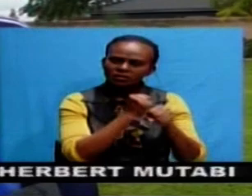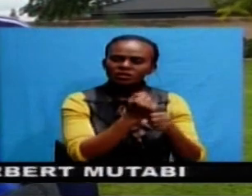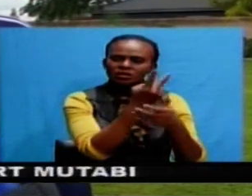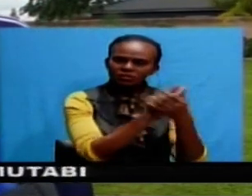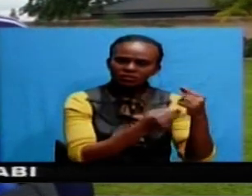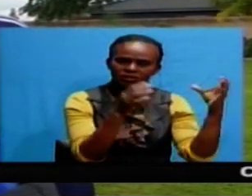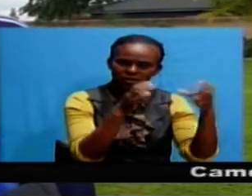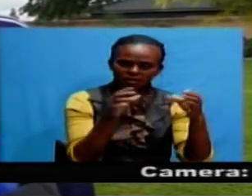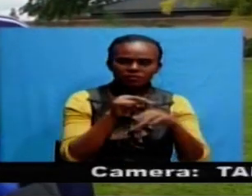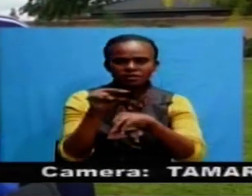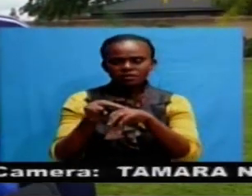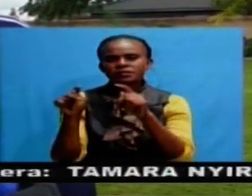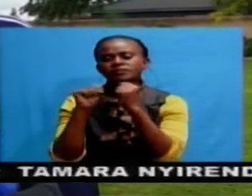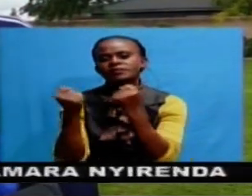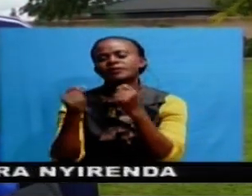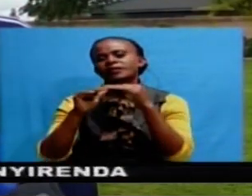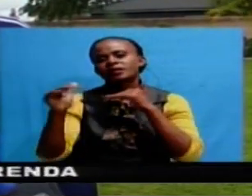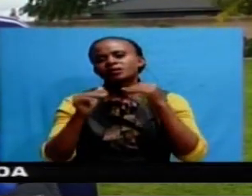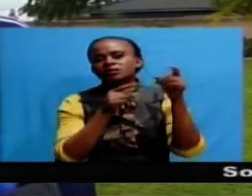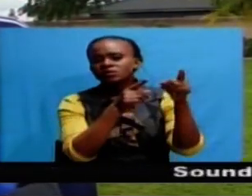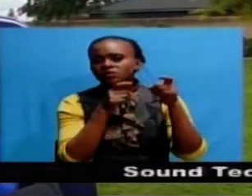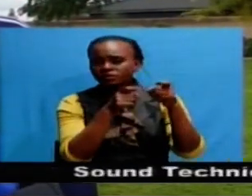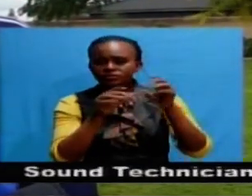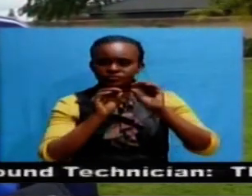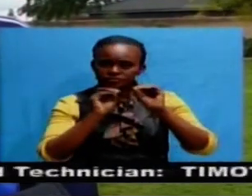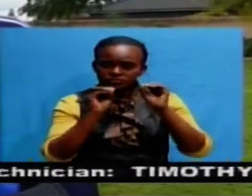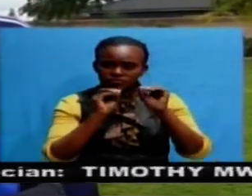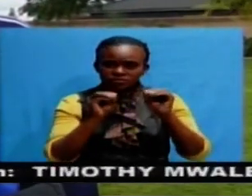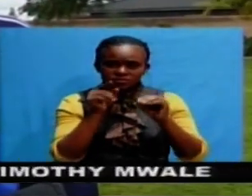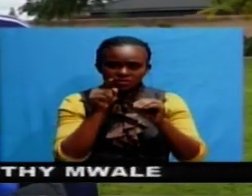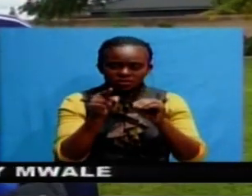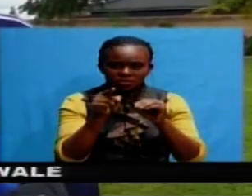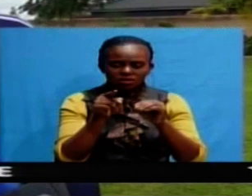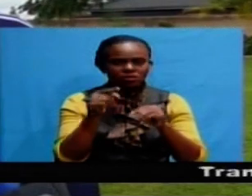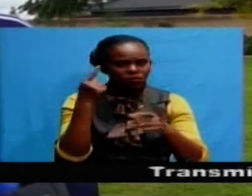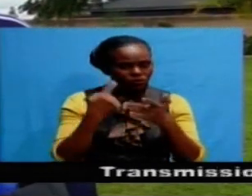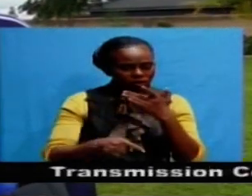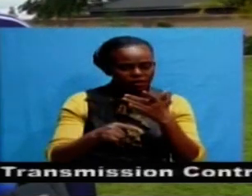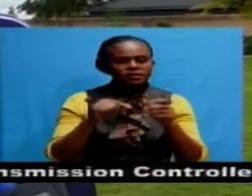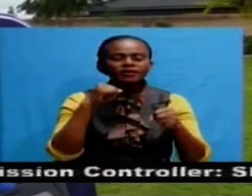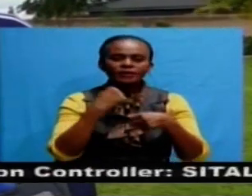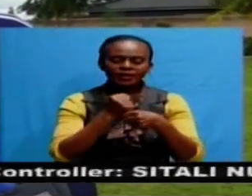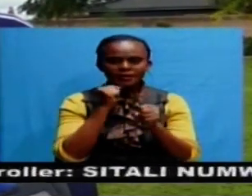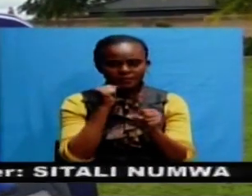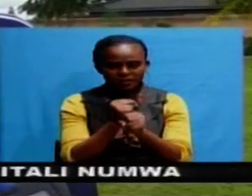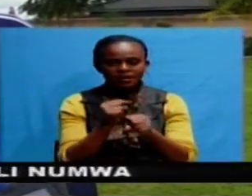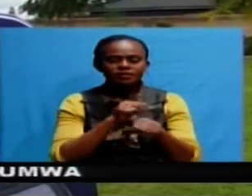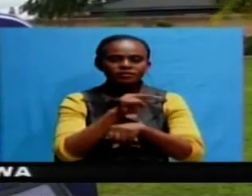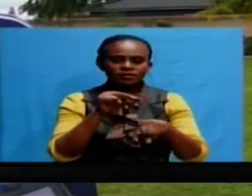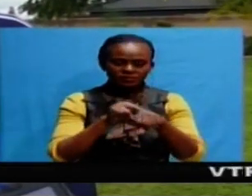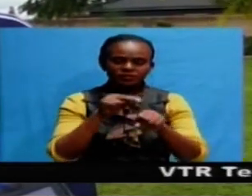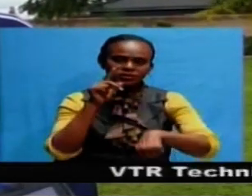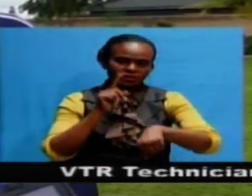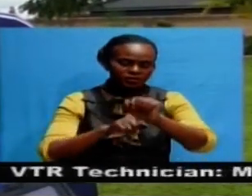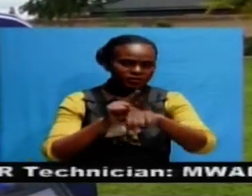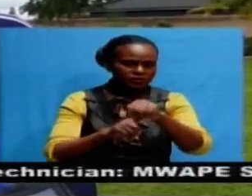and national team levels. The Chipolopolo head coach says the perpetual tendency is what has caused the national